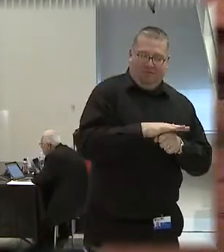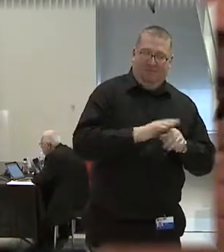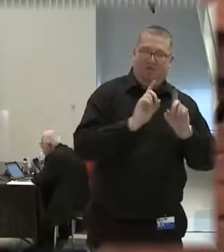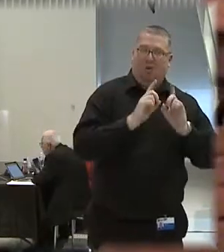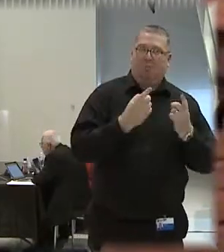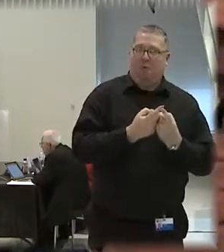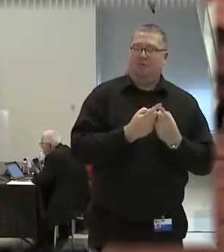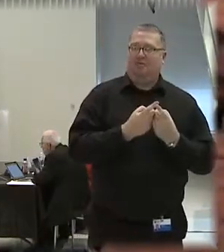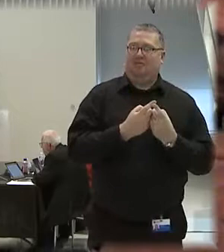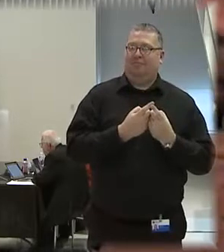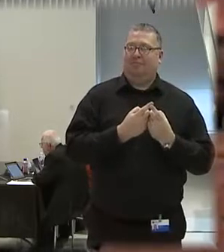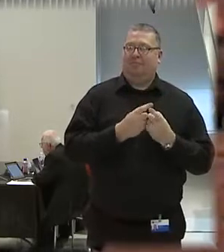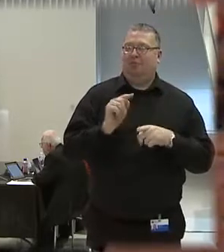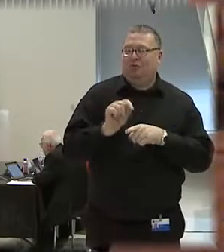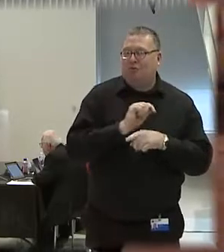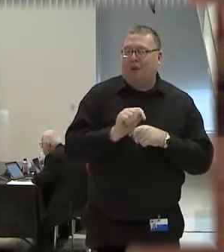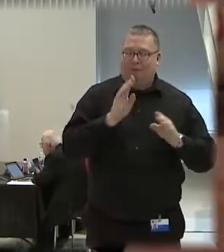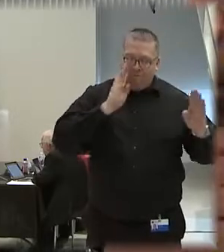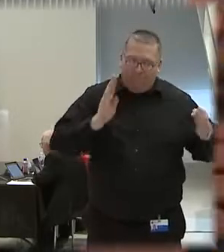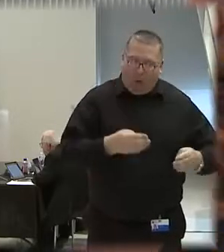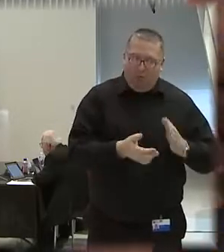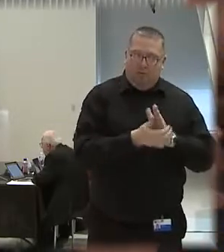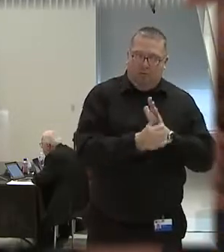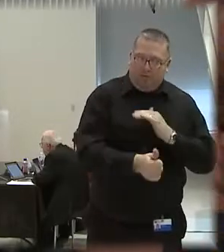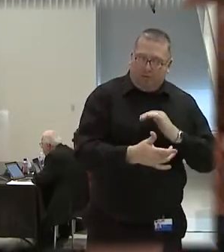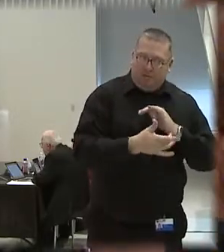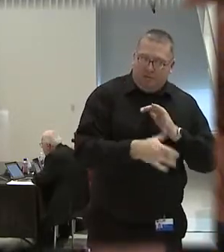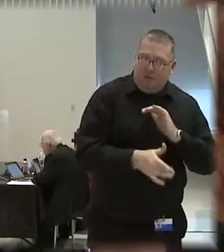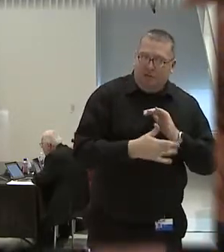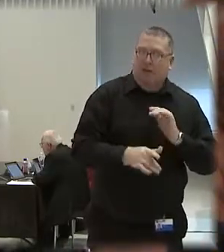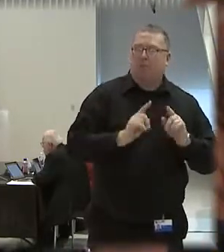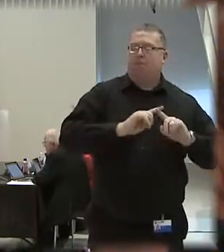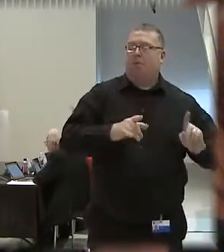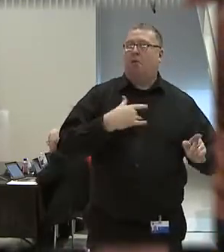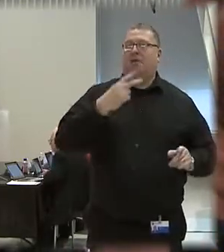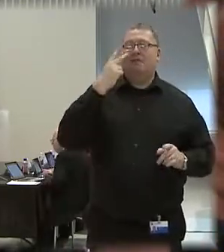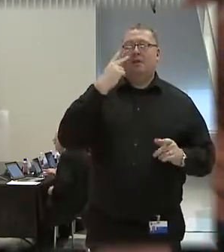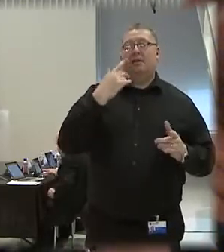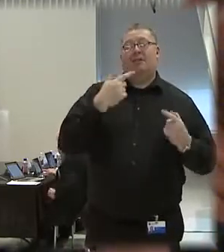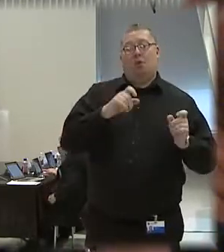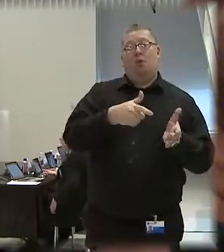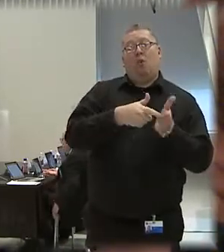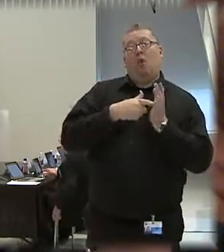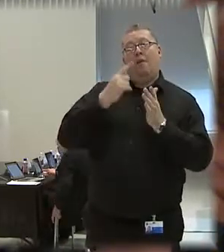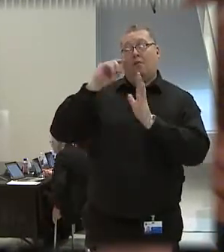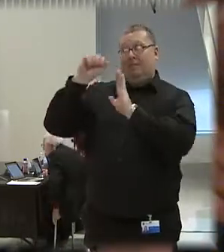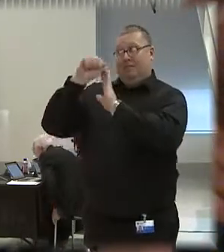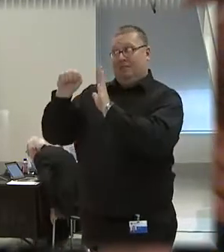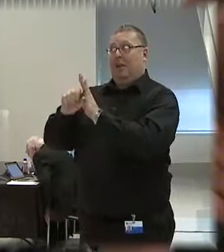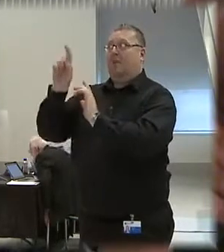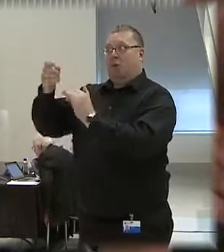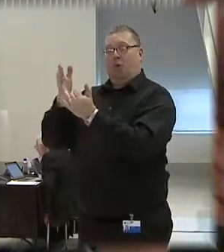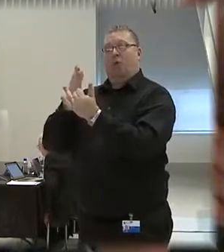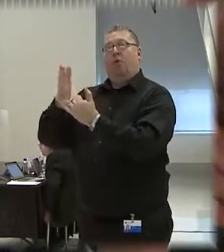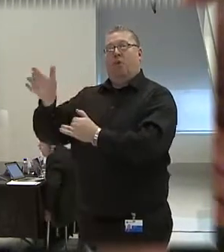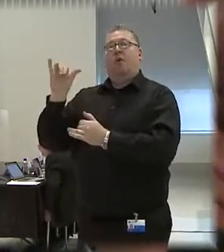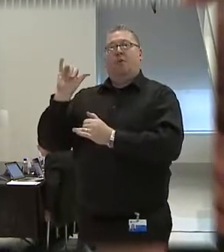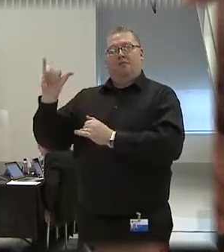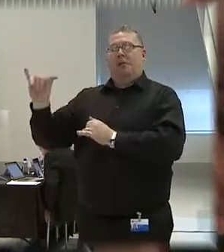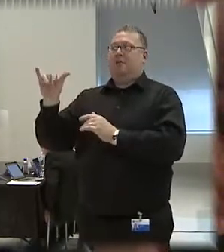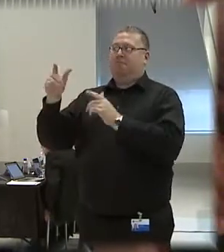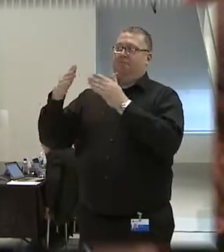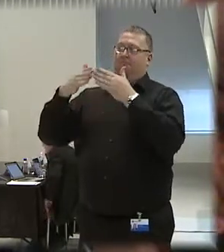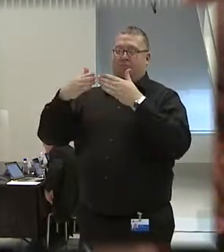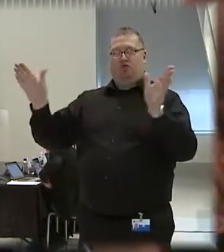department's training and techniques, but it is still required for officers to go through basic law enforcement